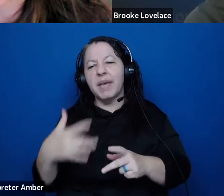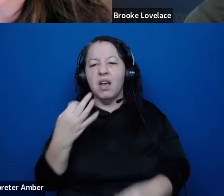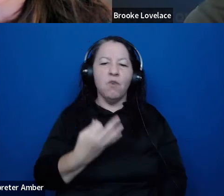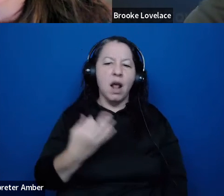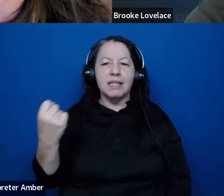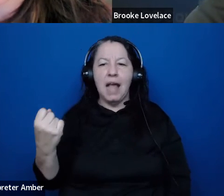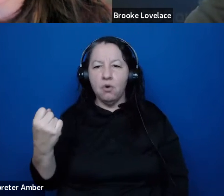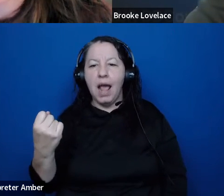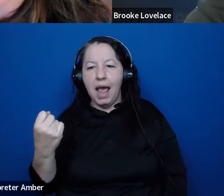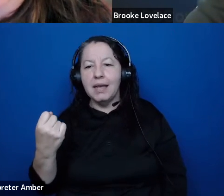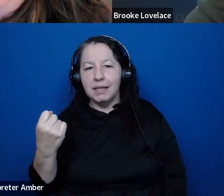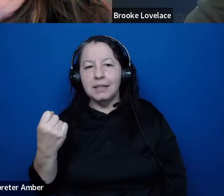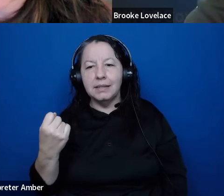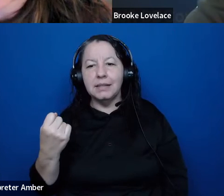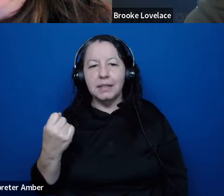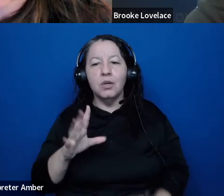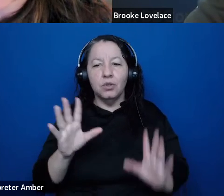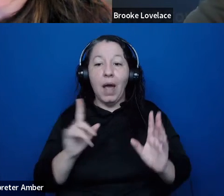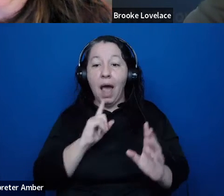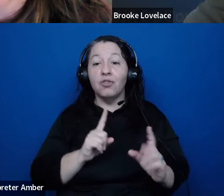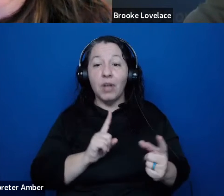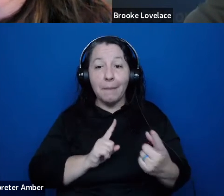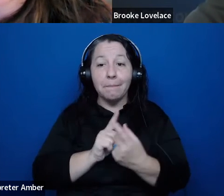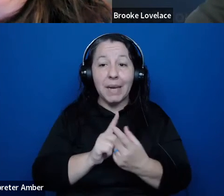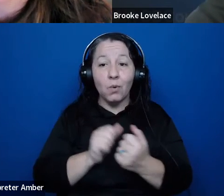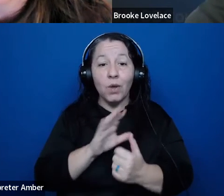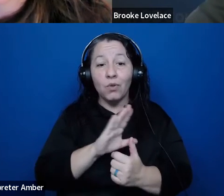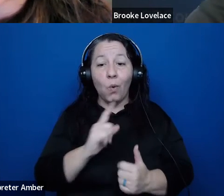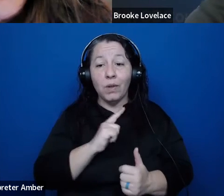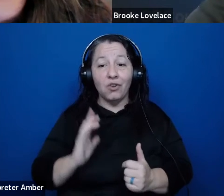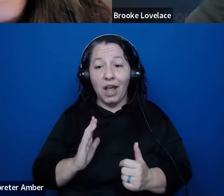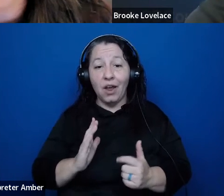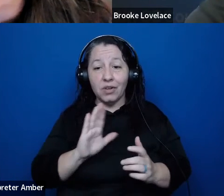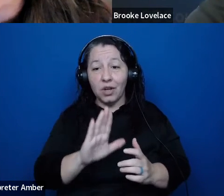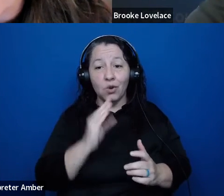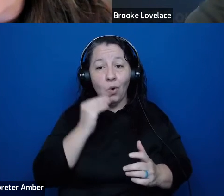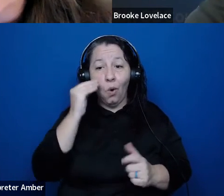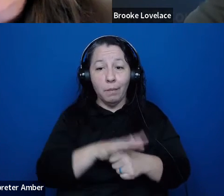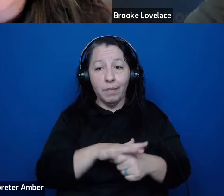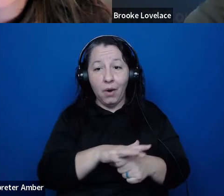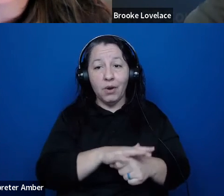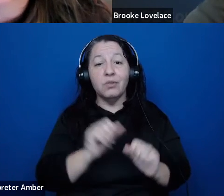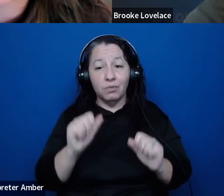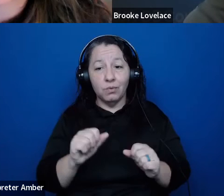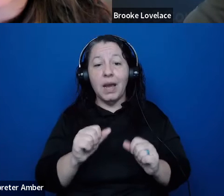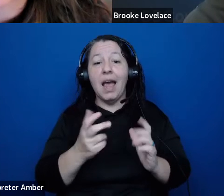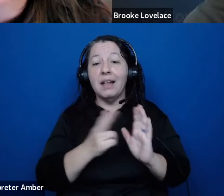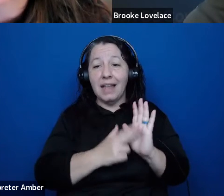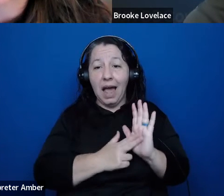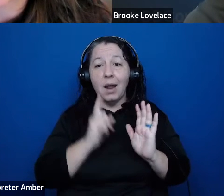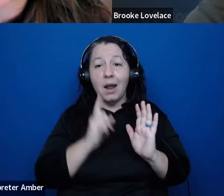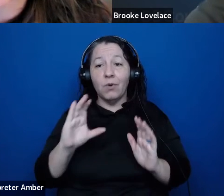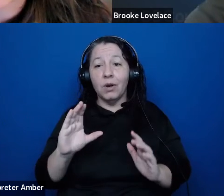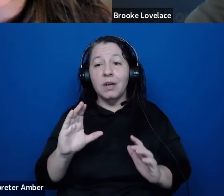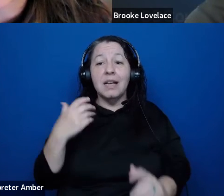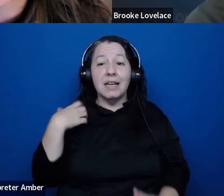Saturdays to meet with your legislators back home. You can sign up for these Capitol chats on that site.